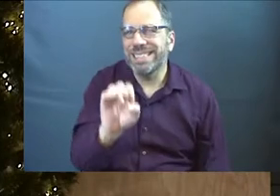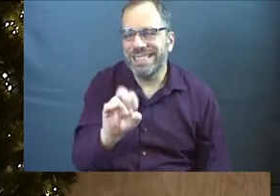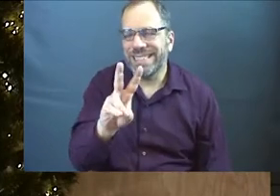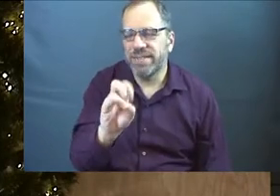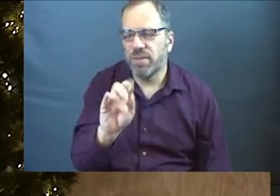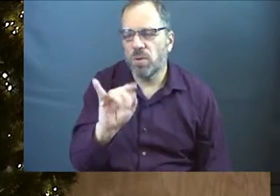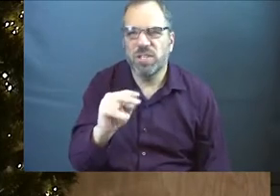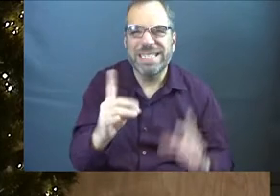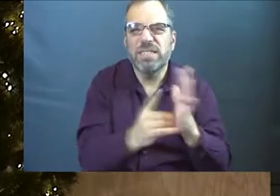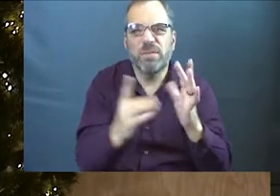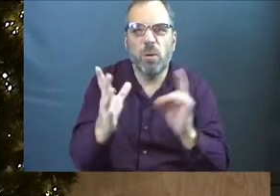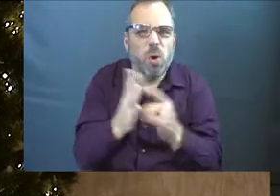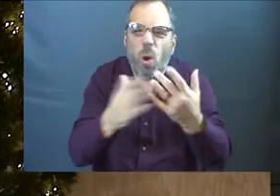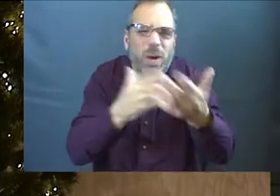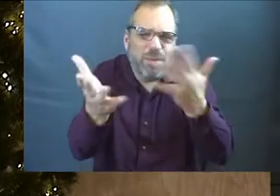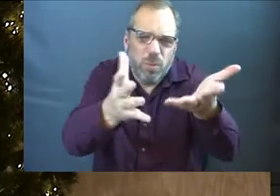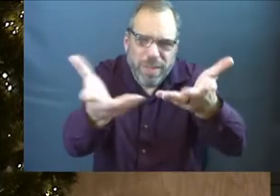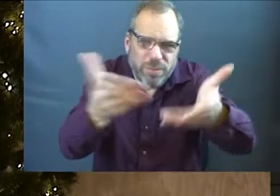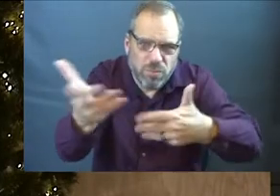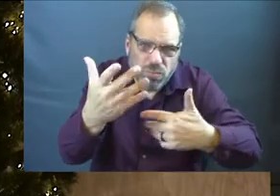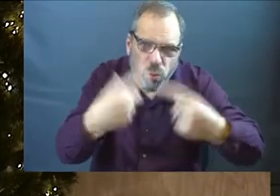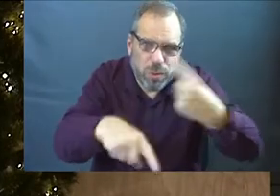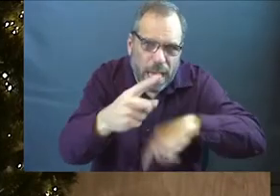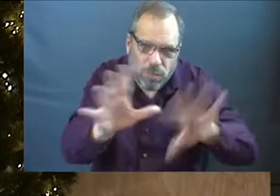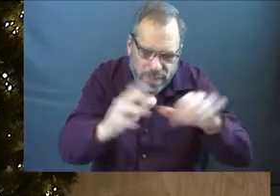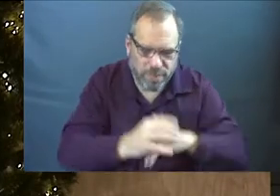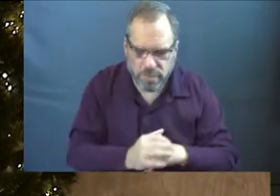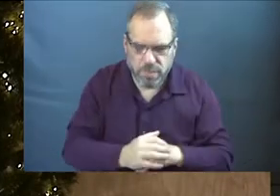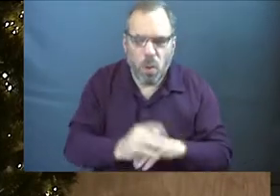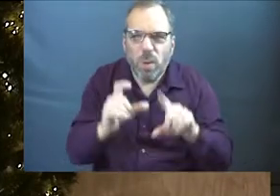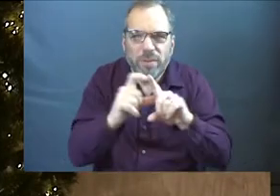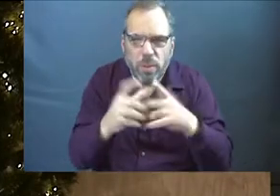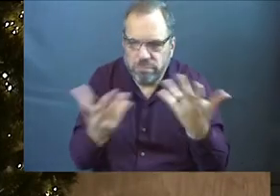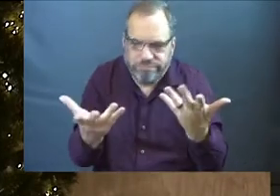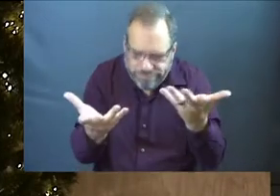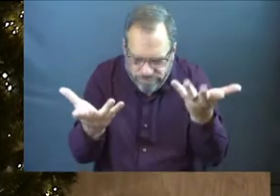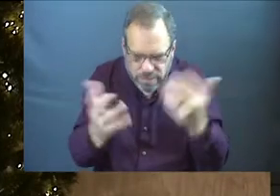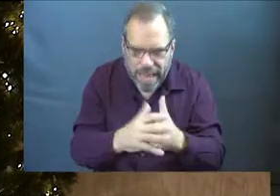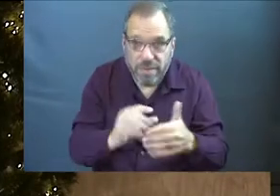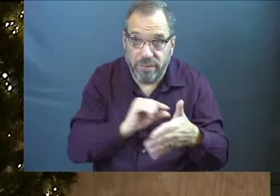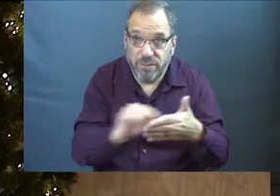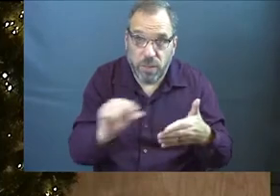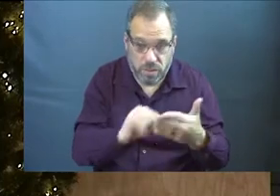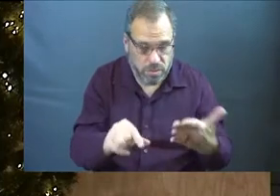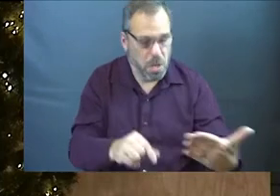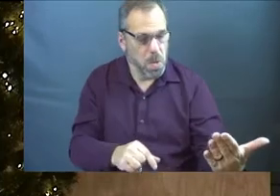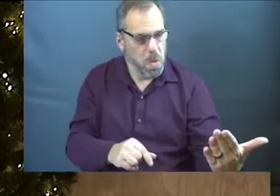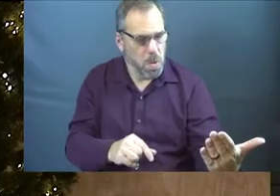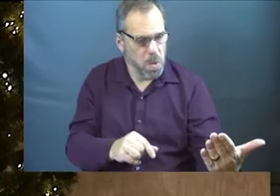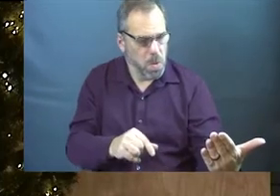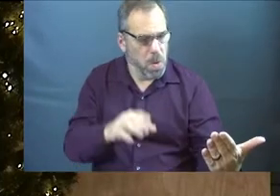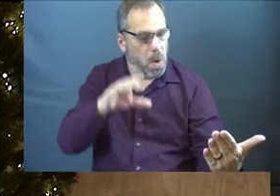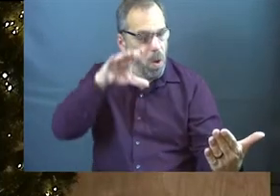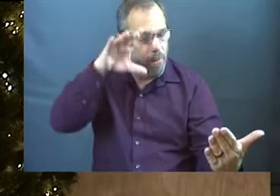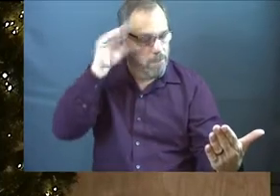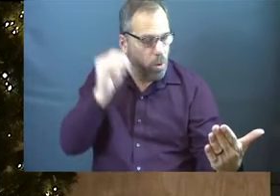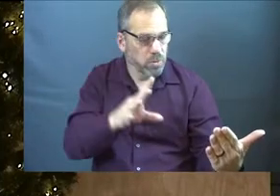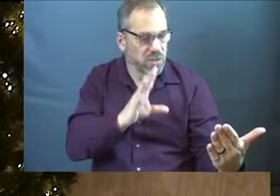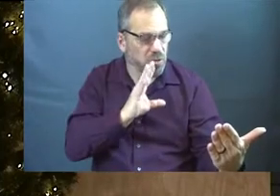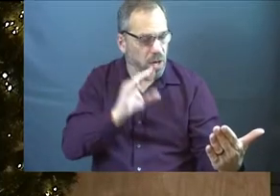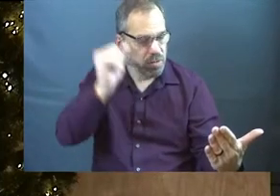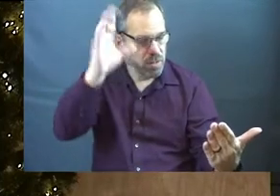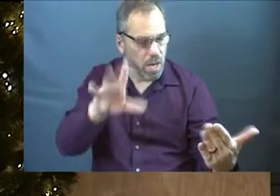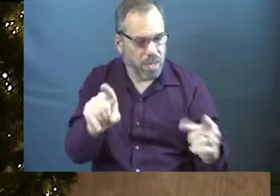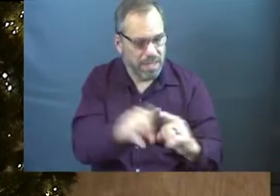is. How to just spend some time with Jesus and just talk to him. They showed me the verse where it says that Moses talked to God like a man talks